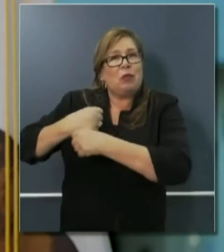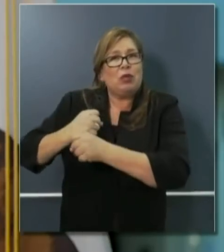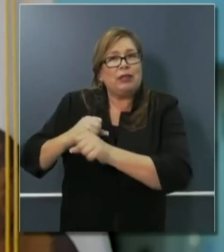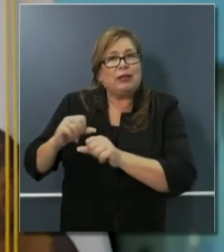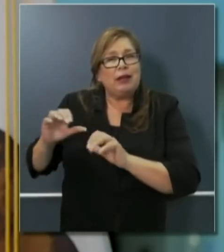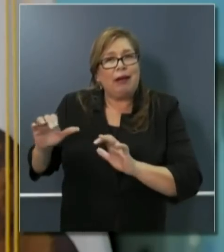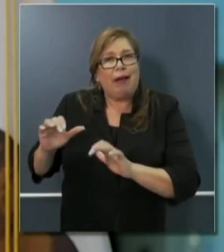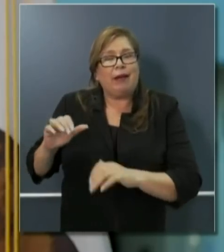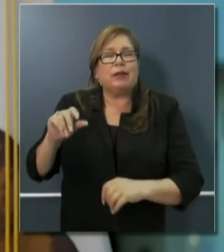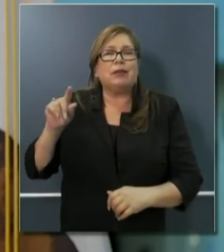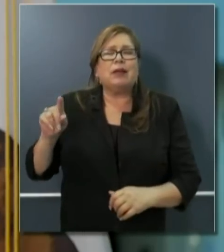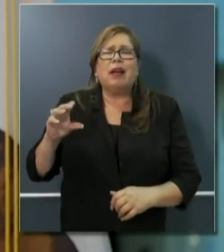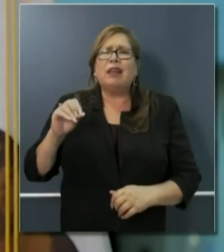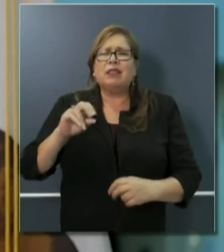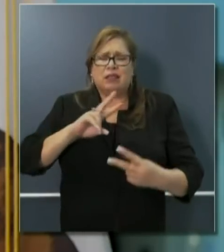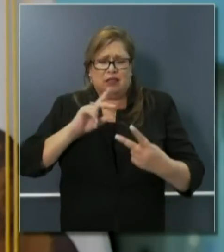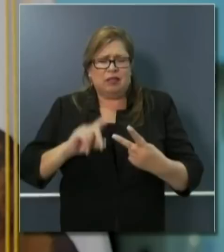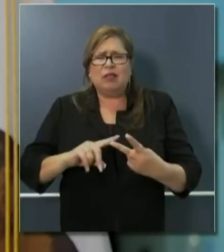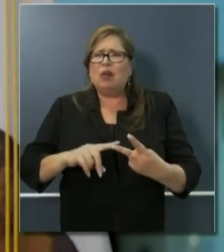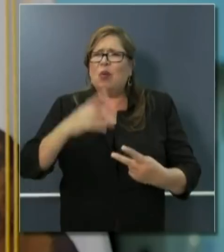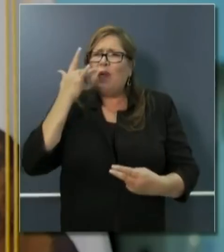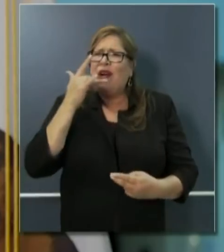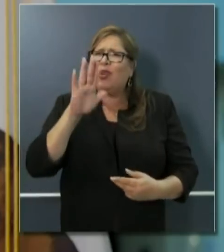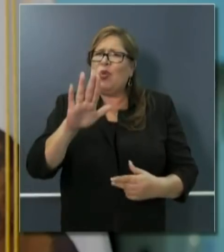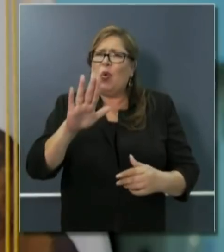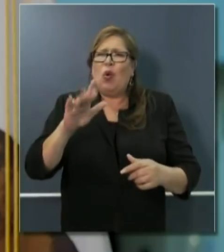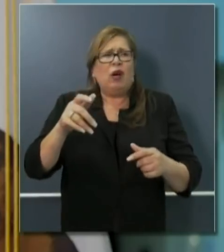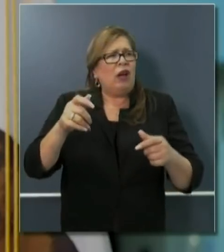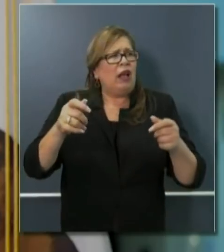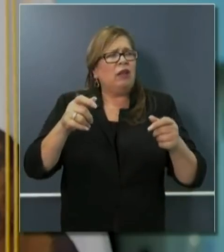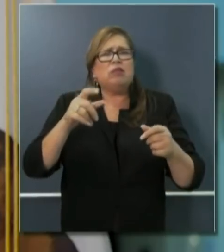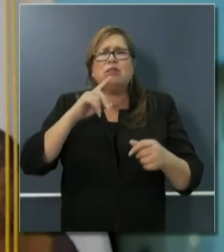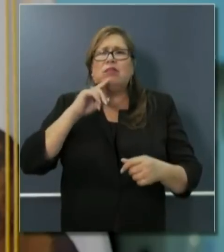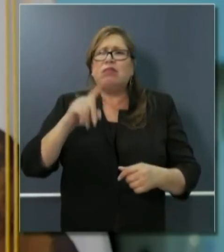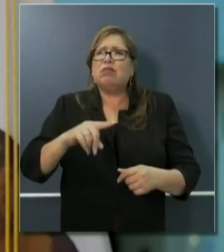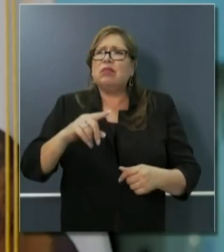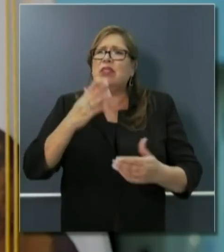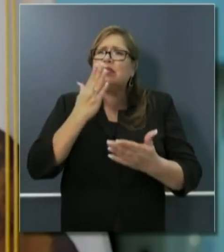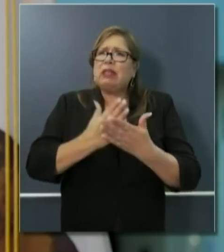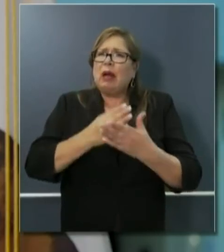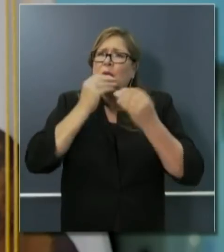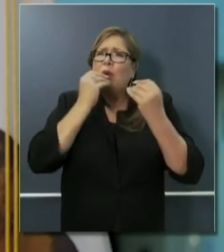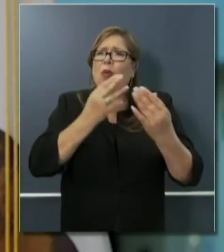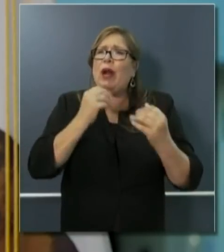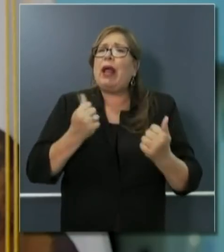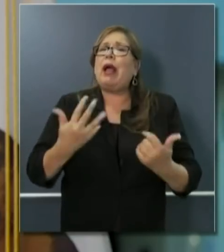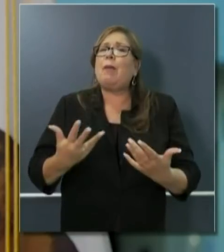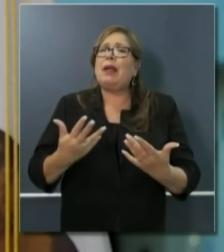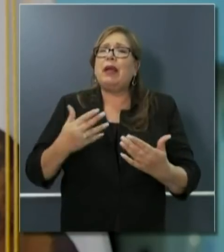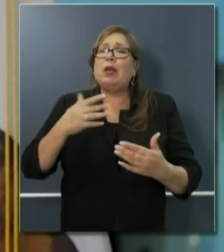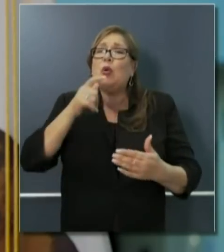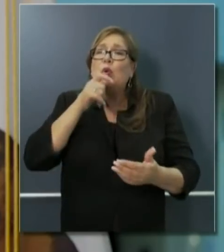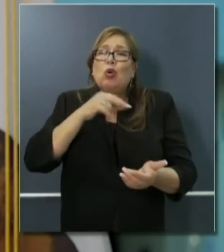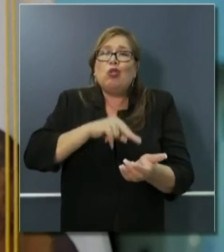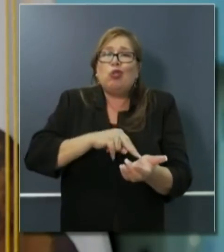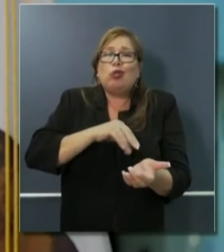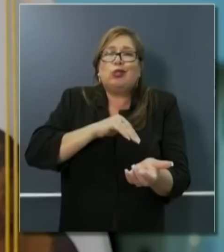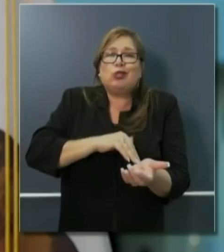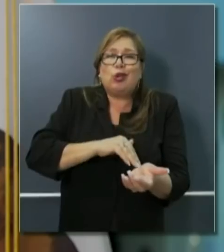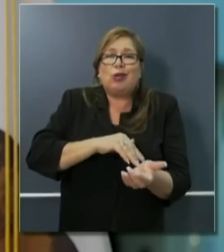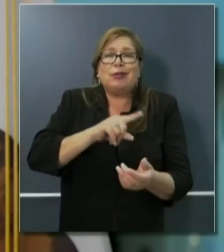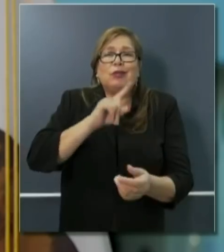And separately, why has your administration stopped publicly reporting how many healthcare workers are infected